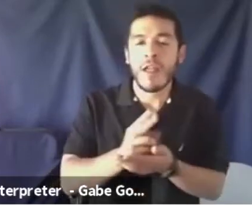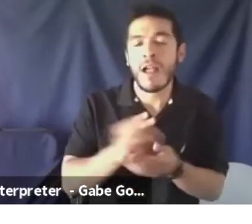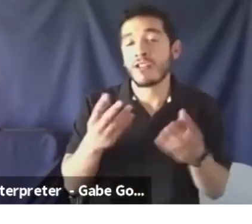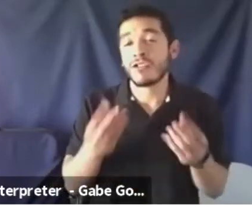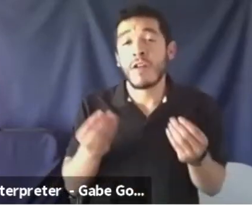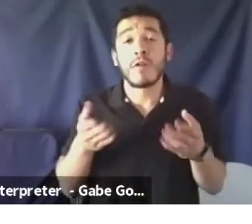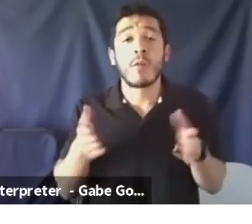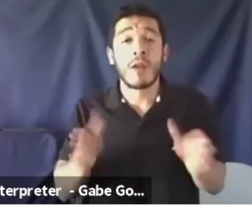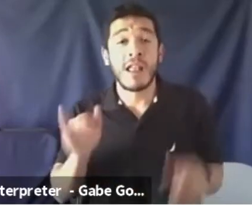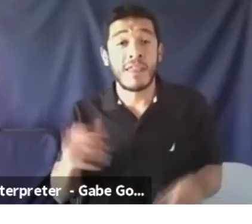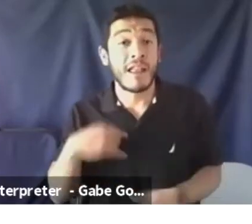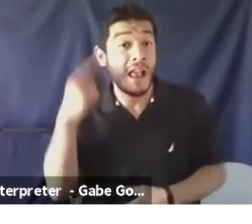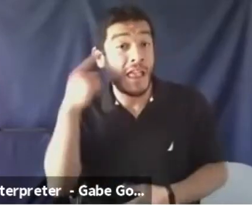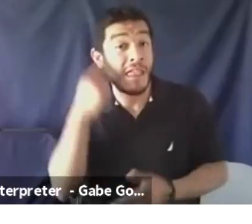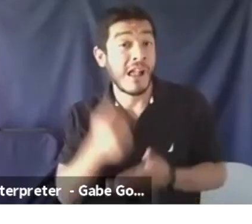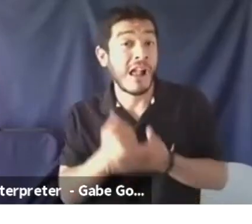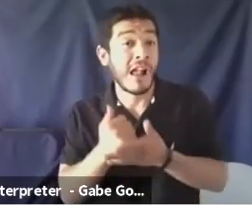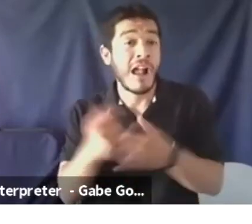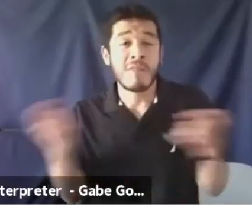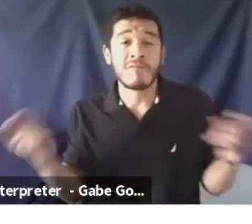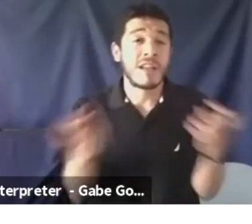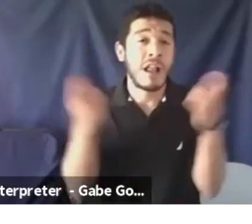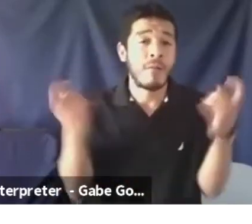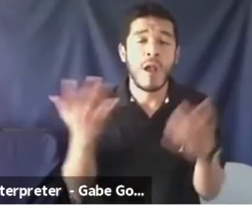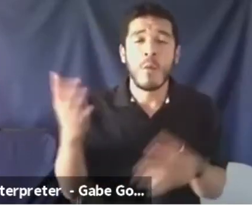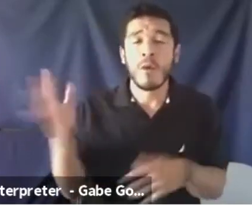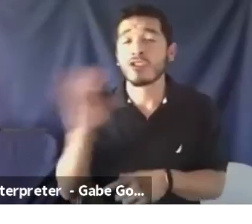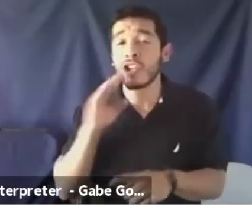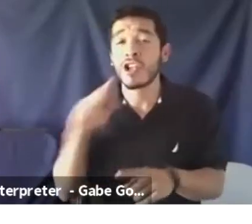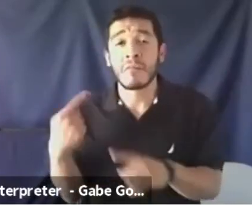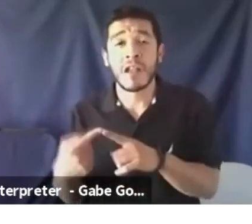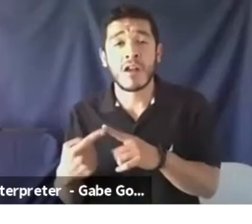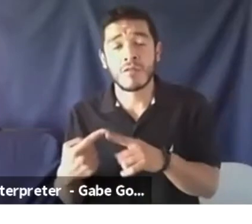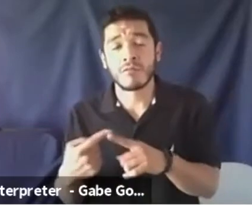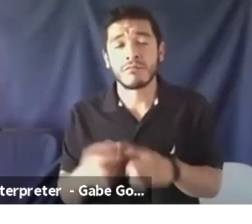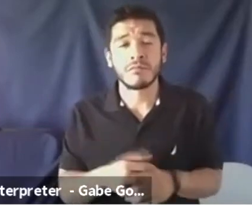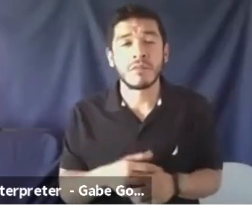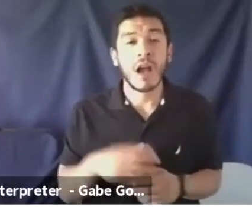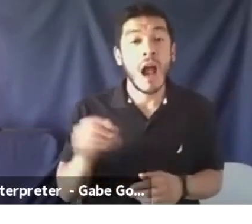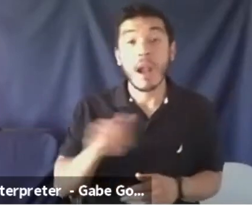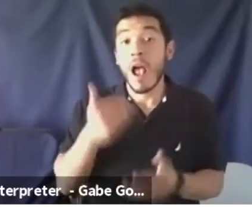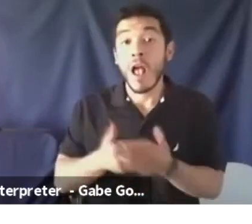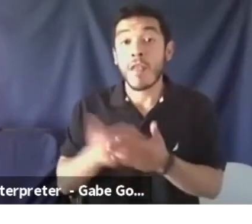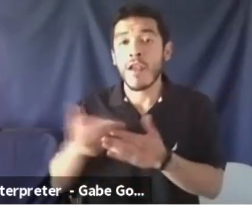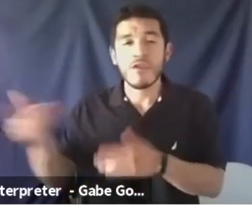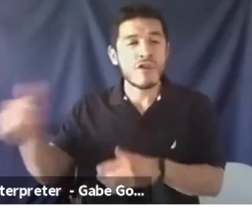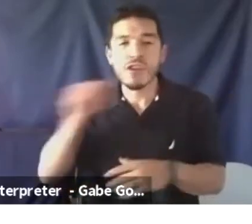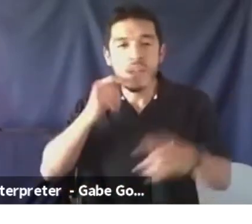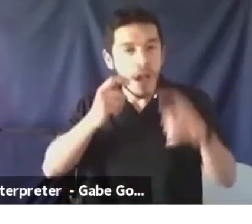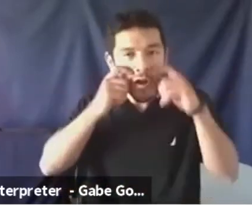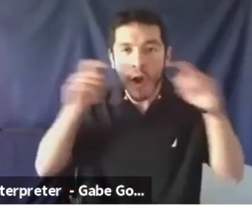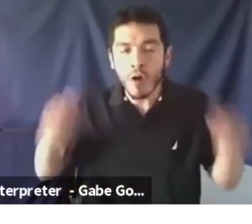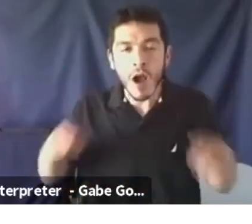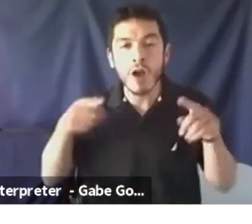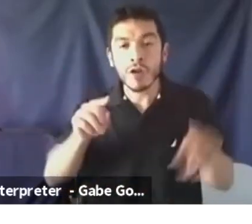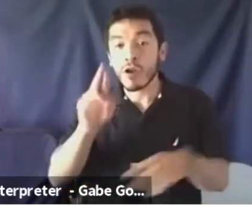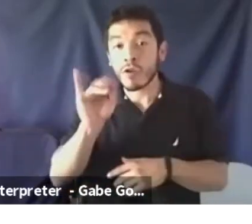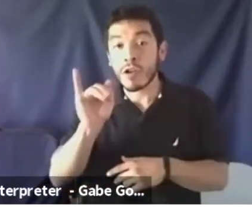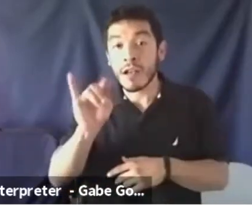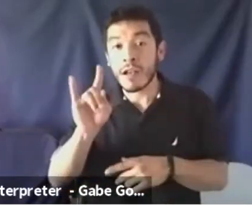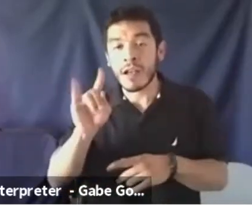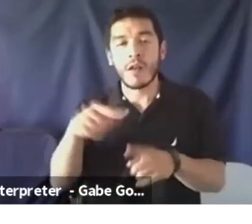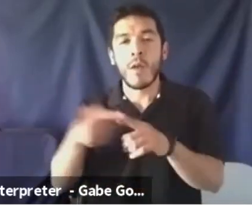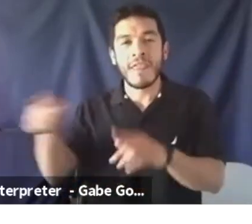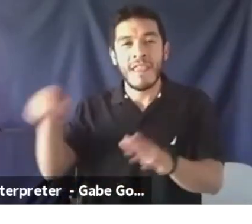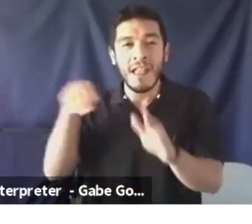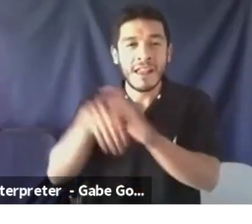that I think helped celebrate what Mama Akua was talking about. And then the other thing was she did not cry during the raid when they killed